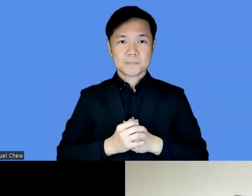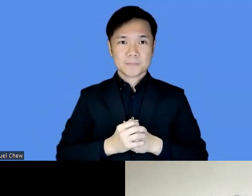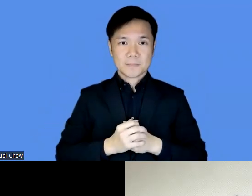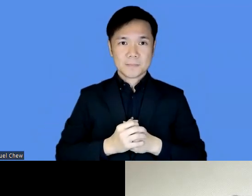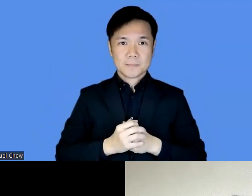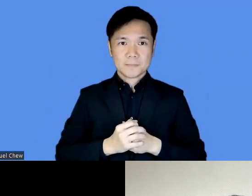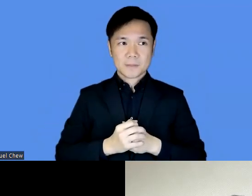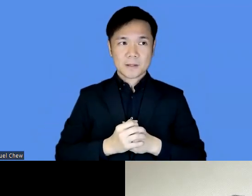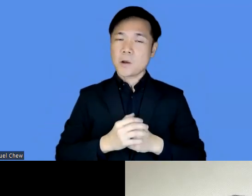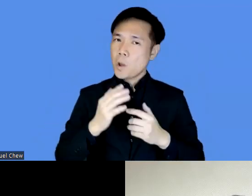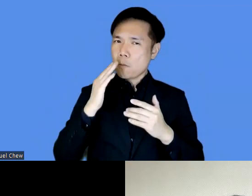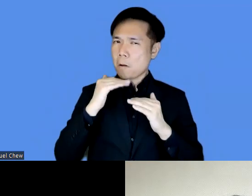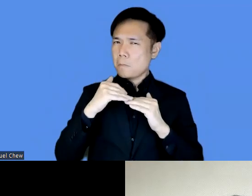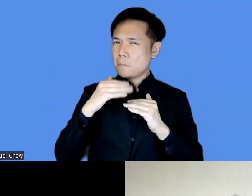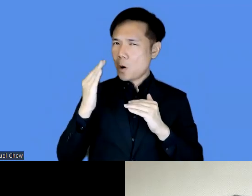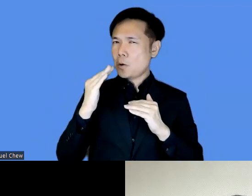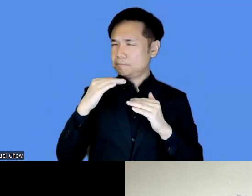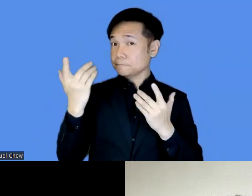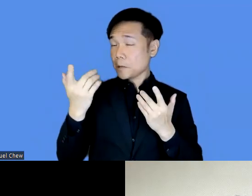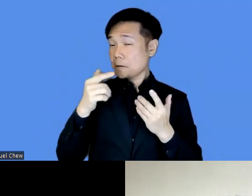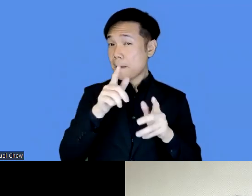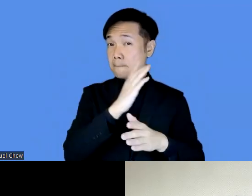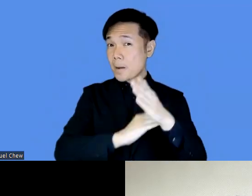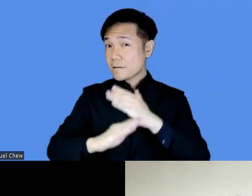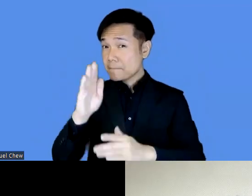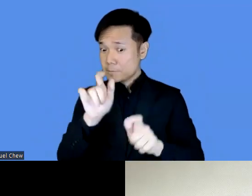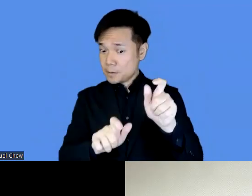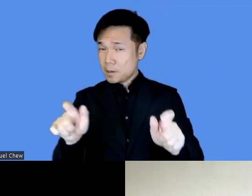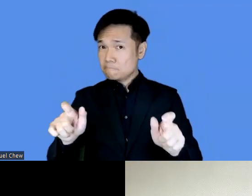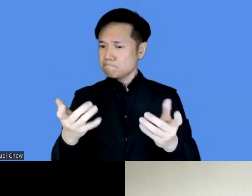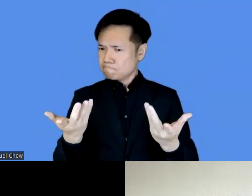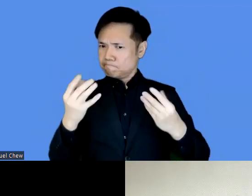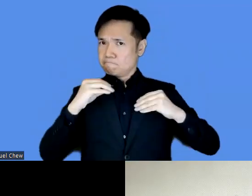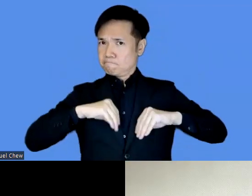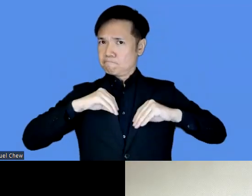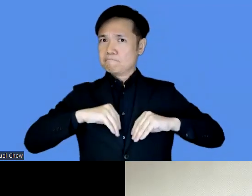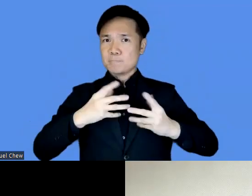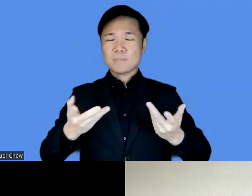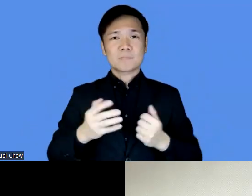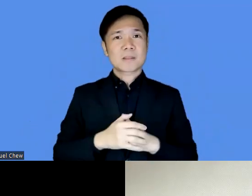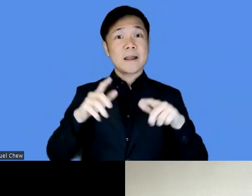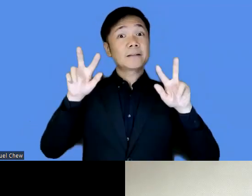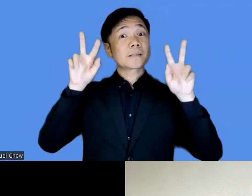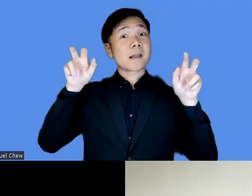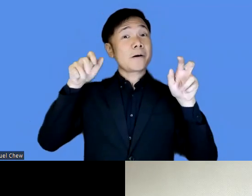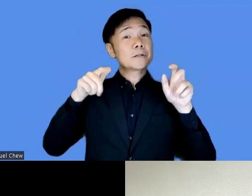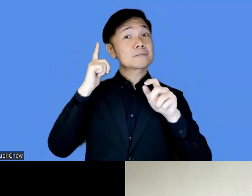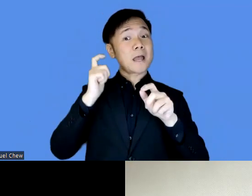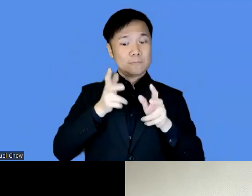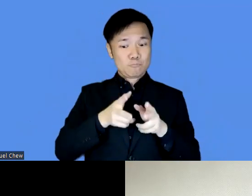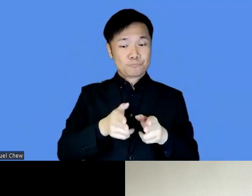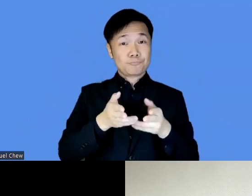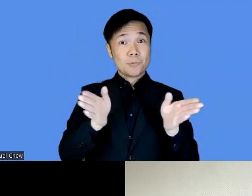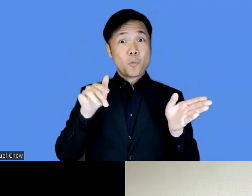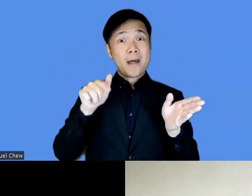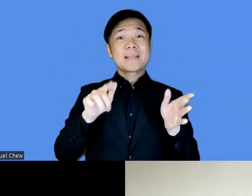create more benefits to the people with the disabilities. China now launches a Digital China program, as